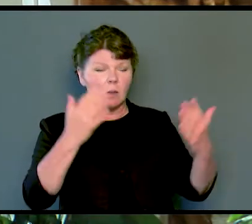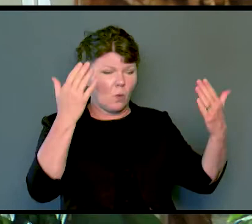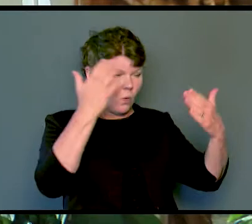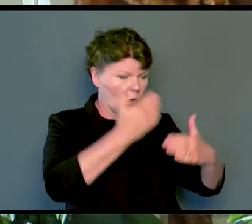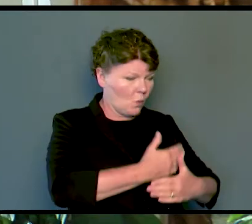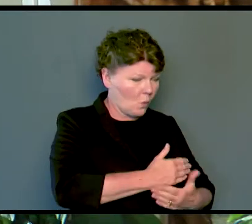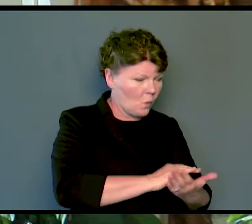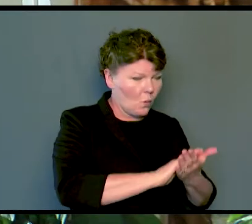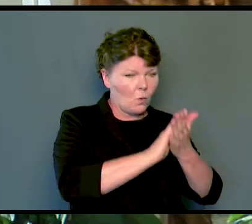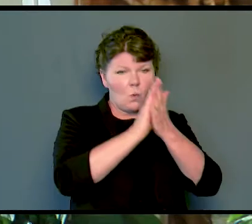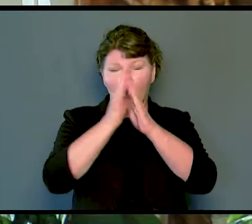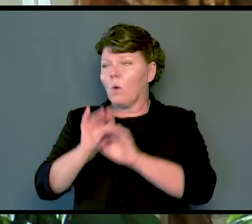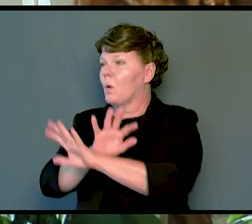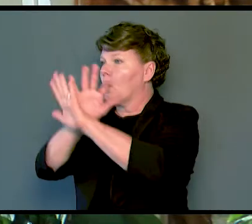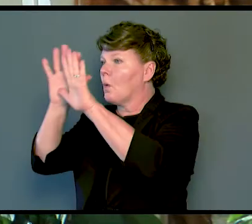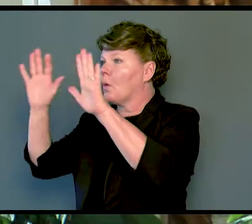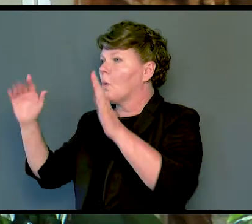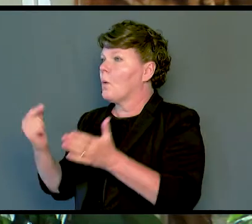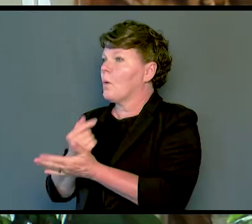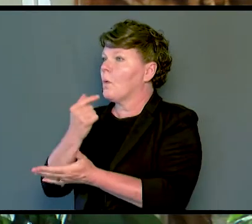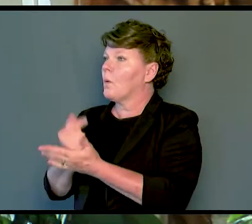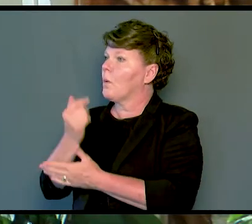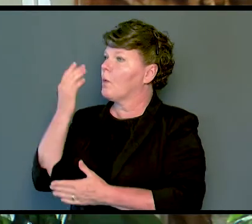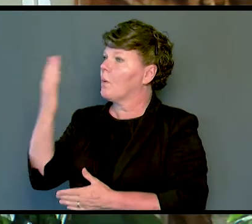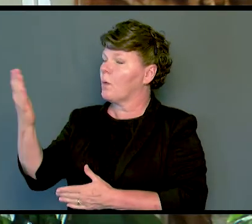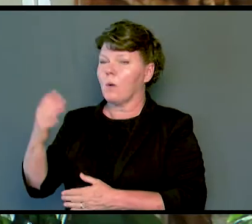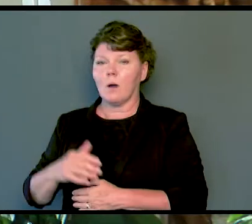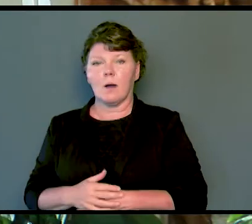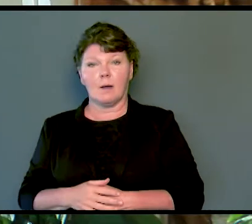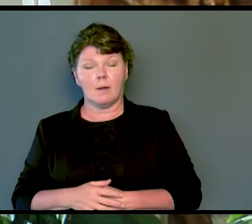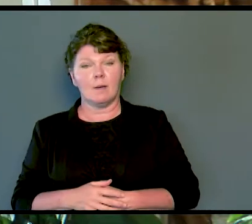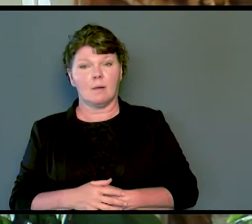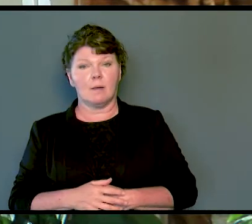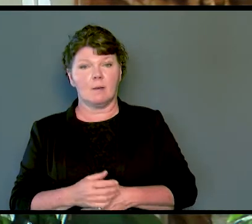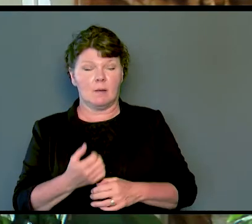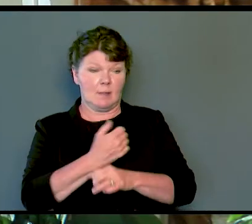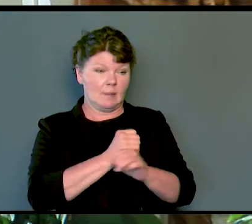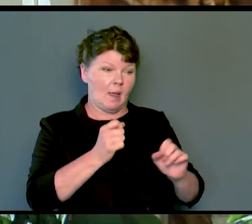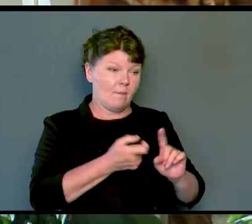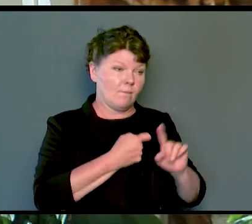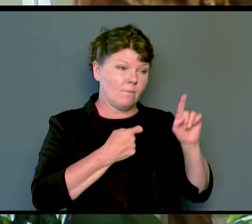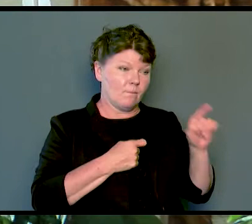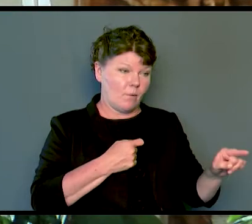of unbelief and into the marvelous light of the gospel, knowing what we've been